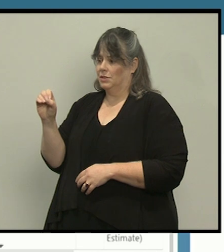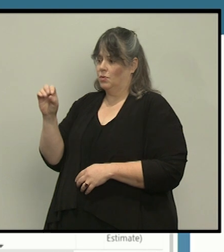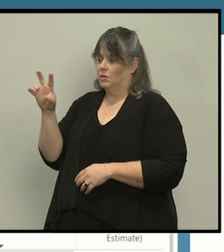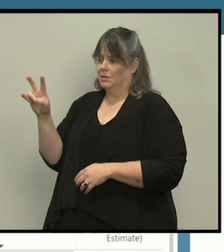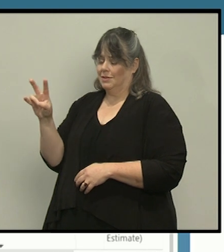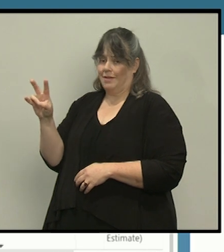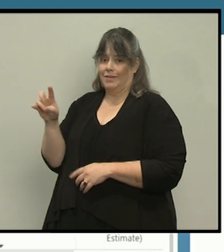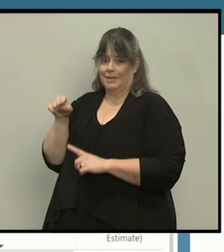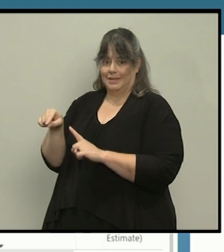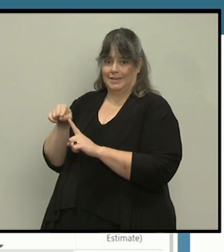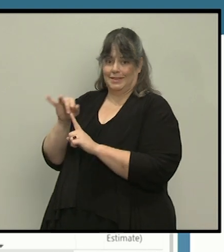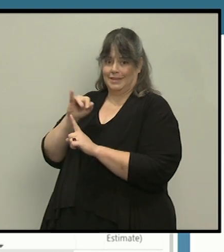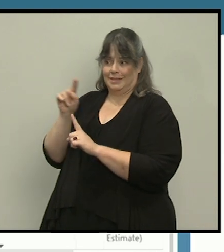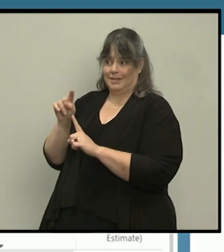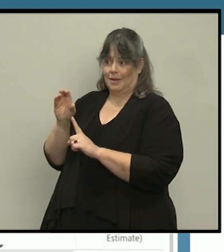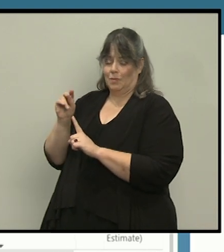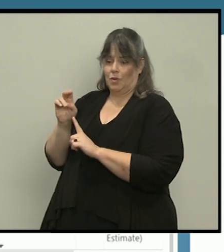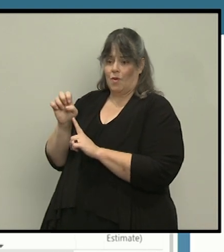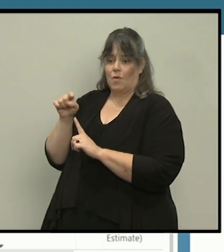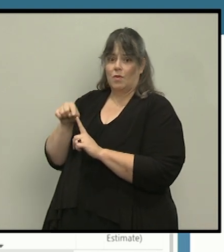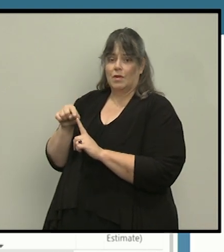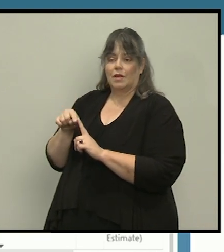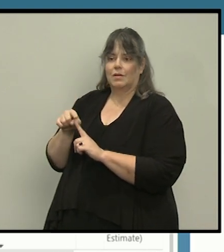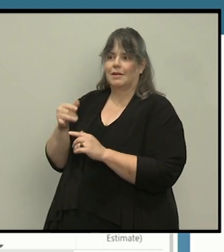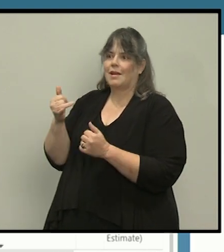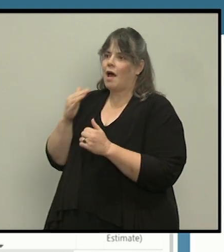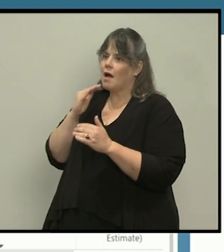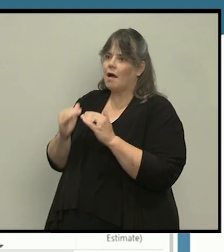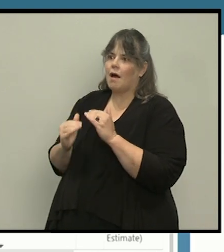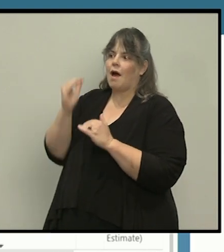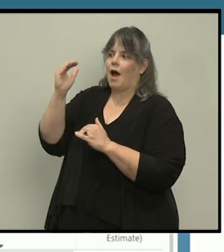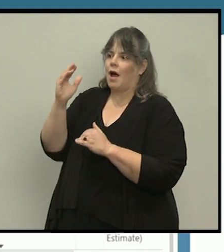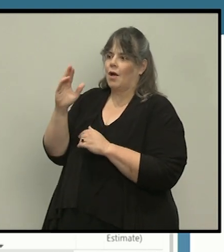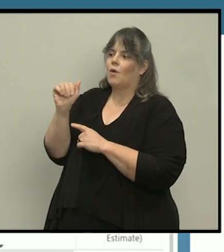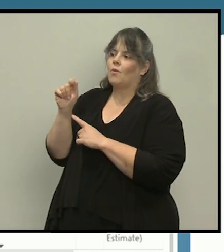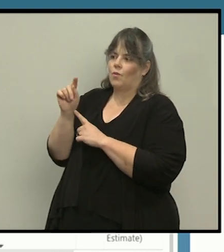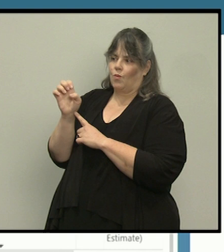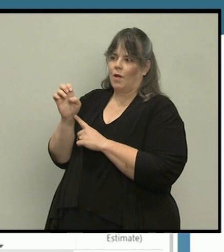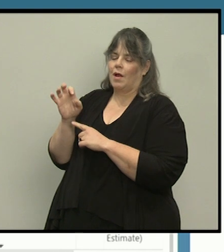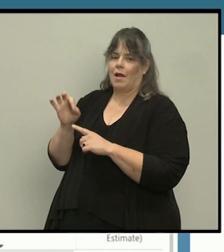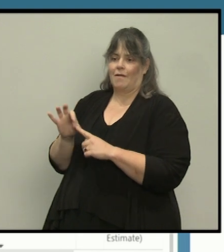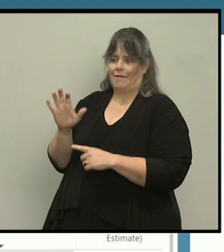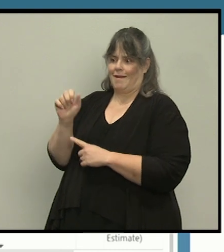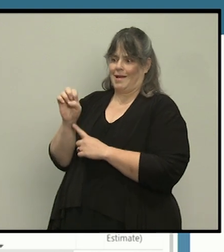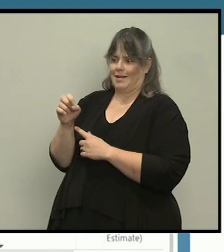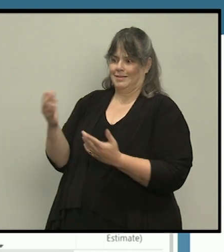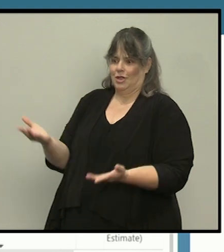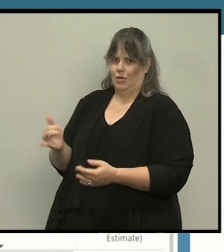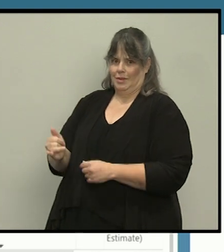94107 zip code currently is one of the highest rates of cases in the city.